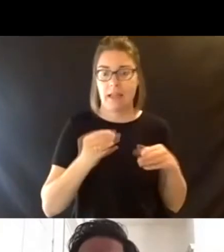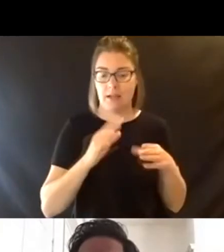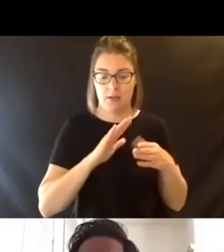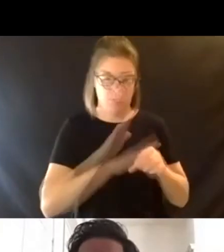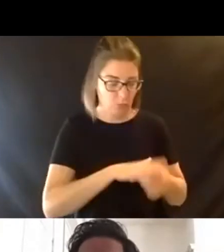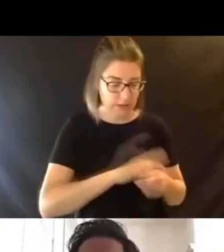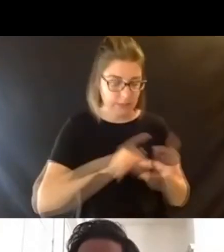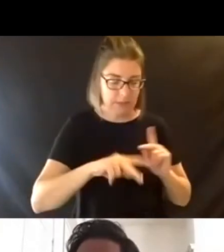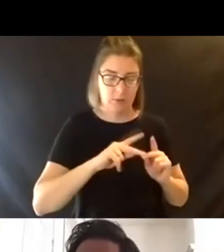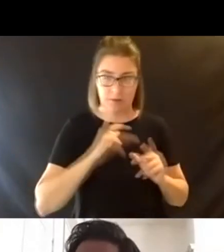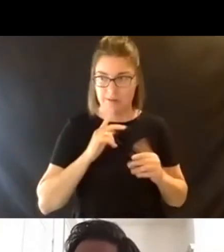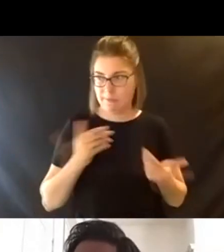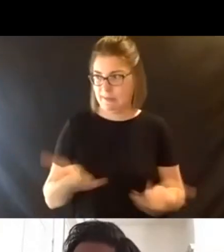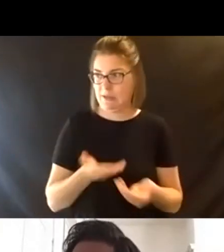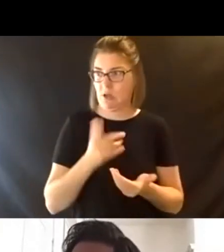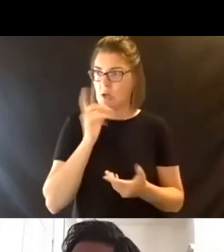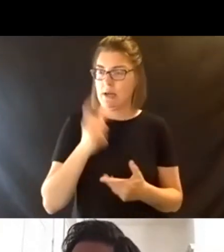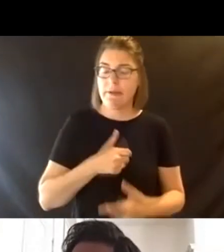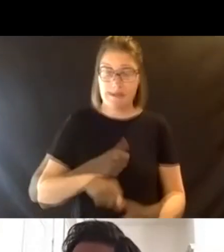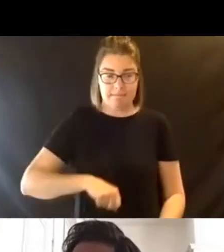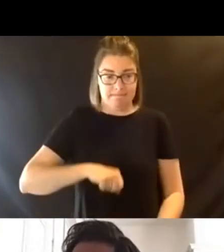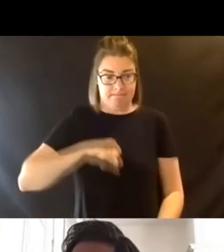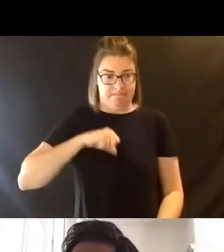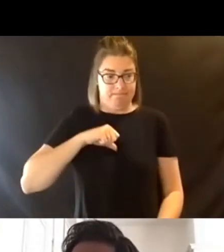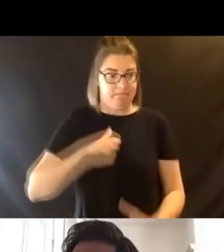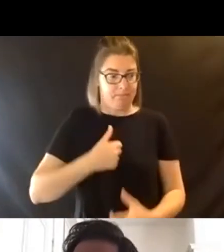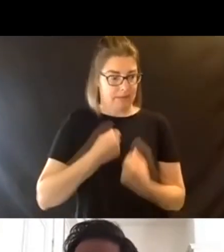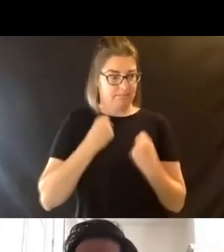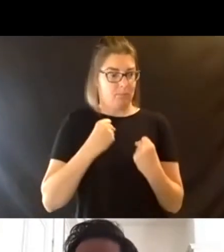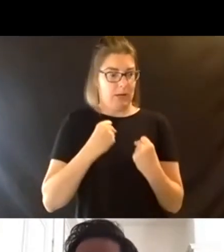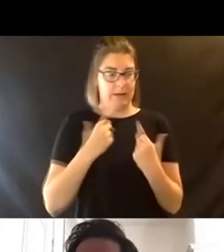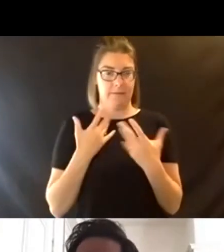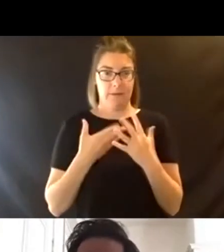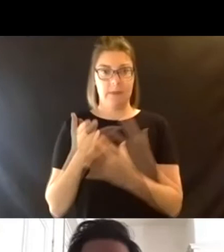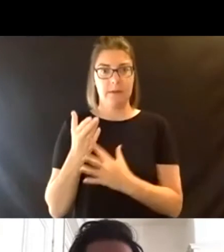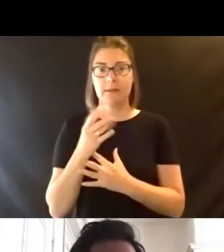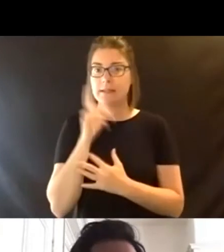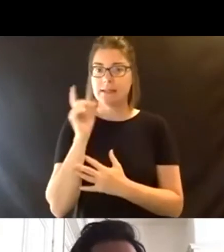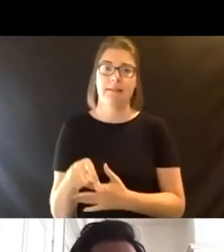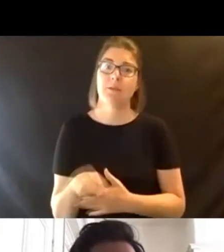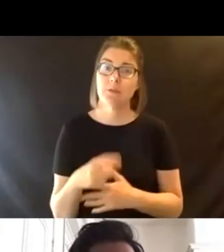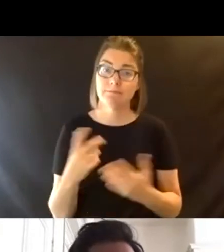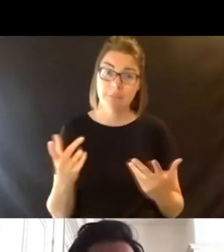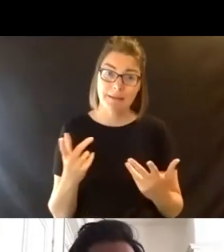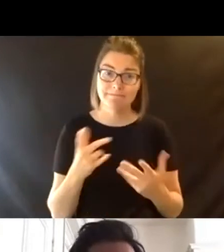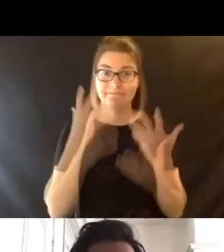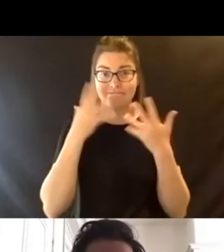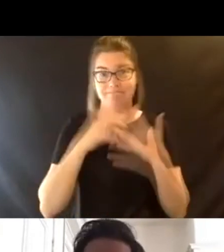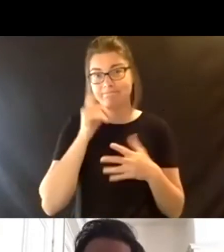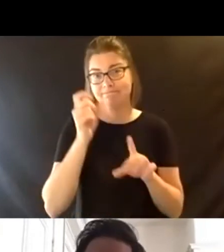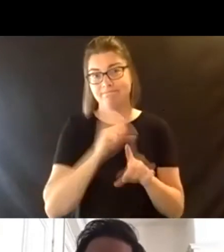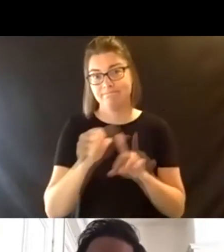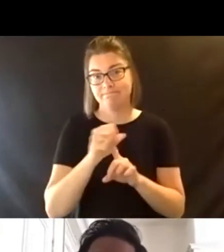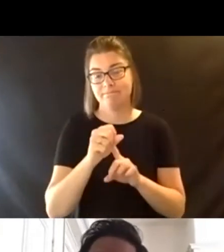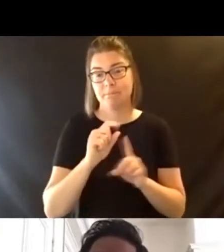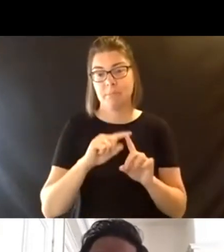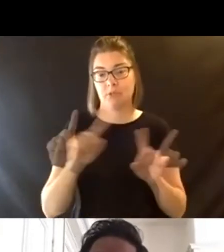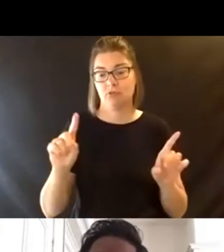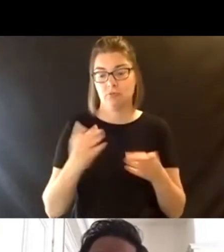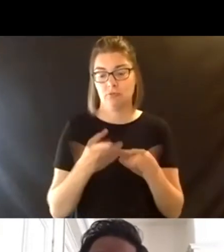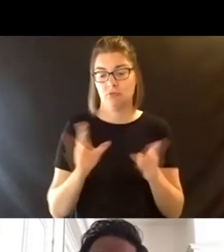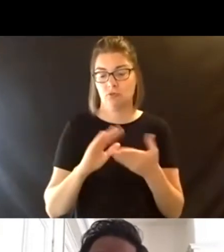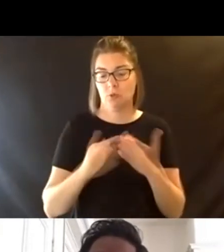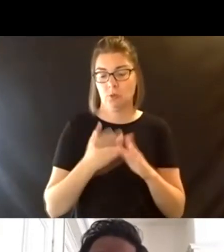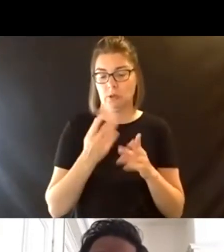to be brave or to be resilient, but unfortunately that's not the case. But in general, community care for me